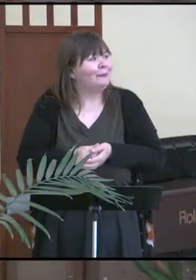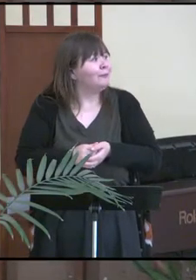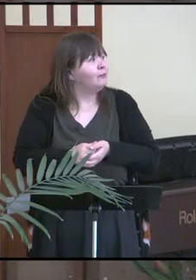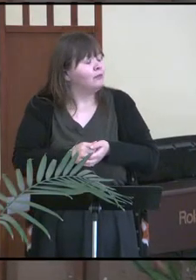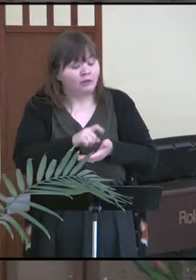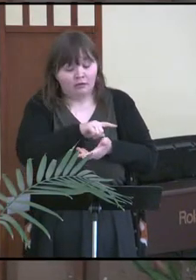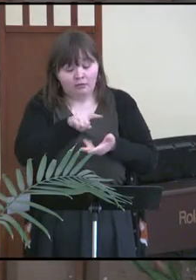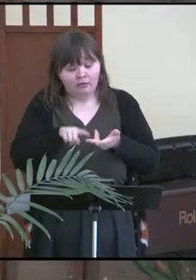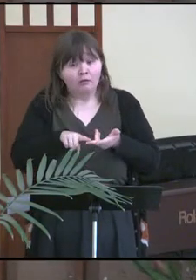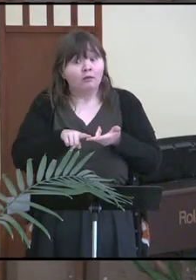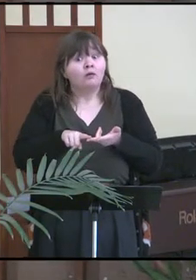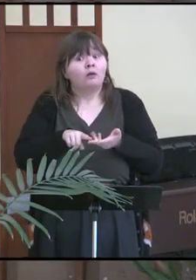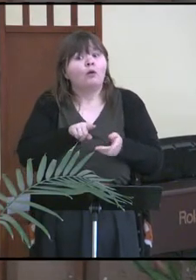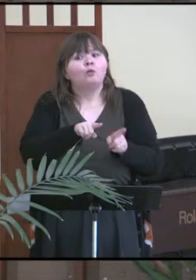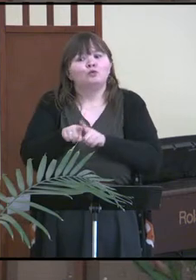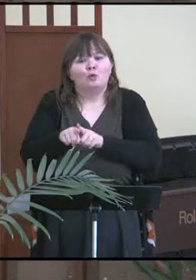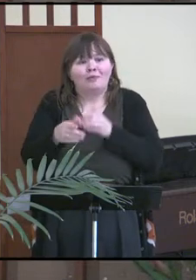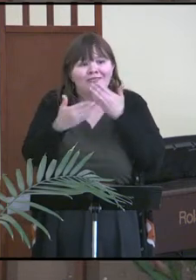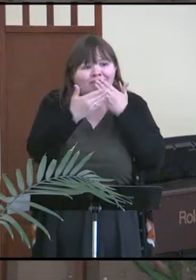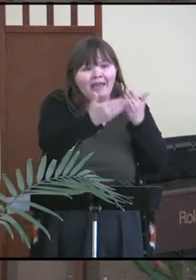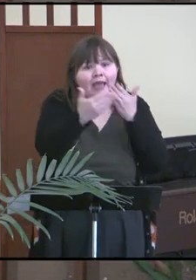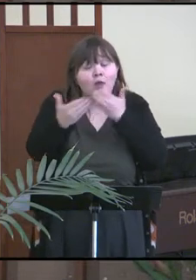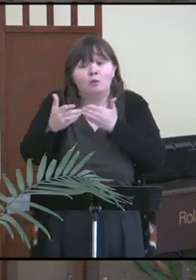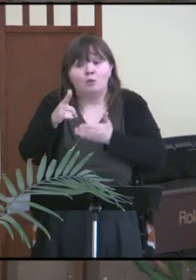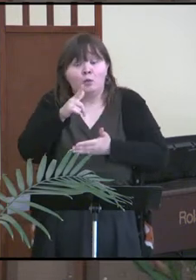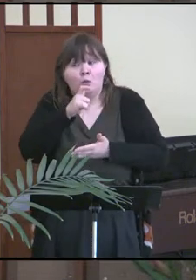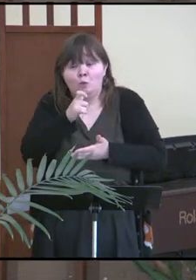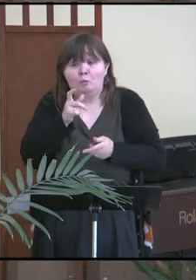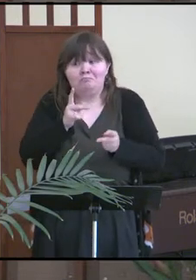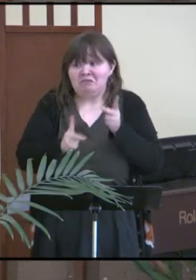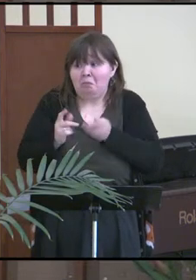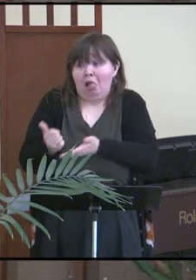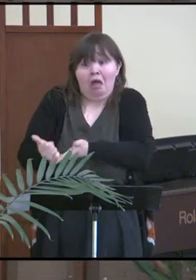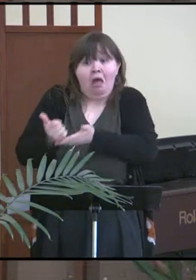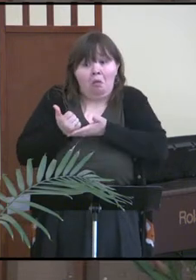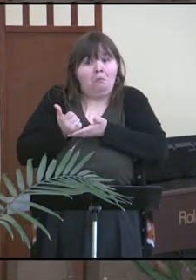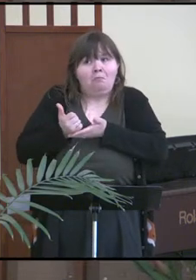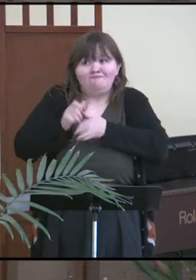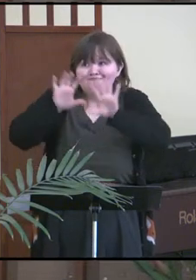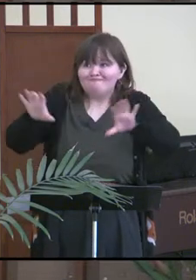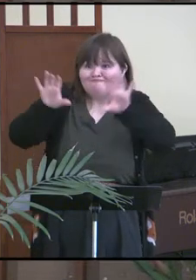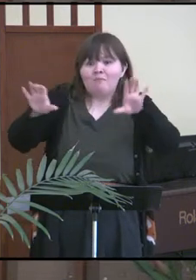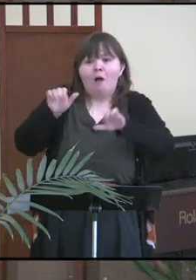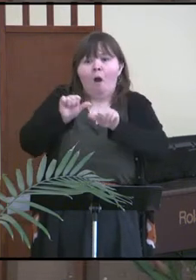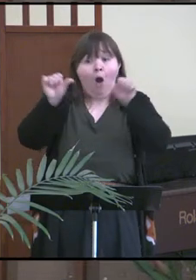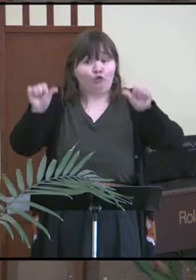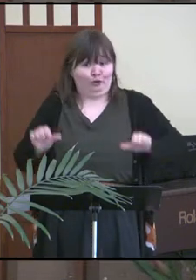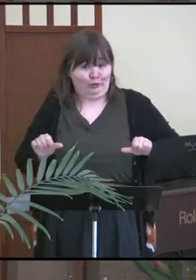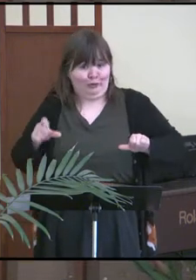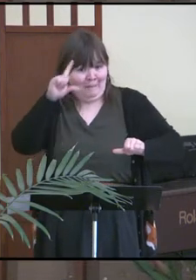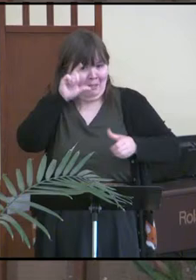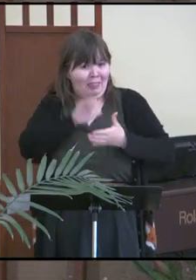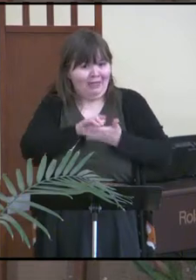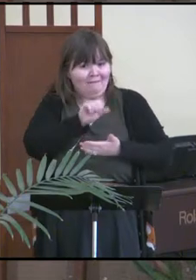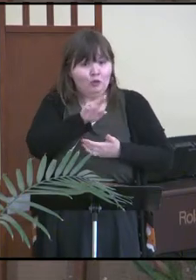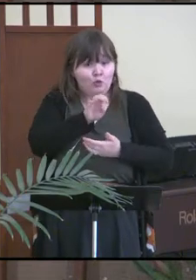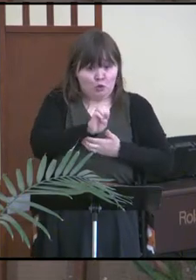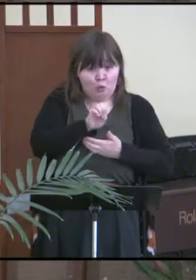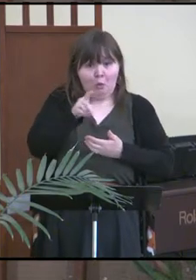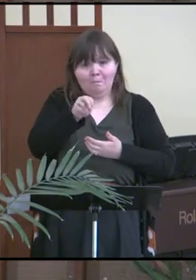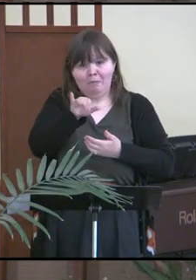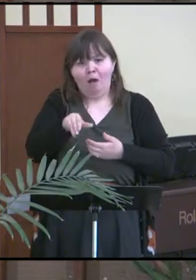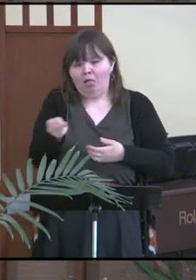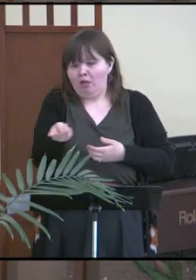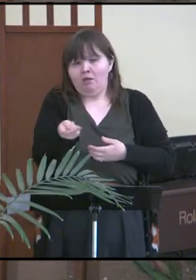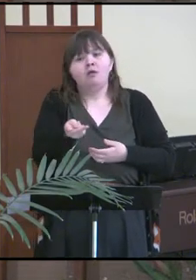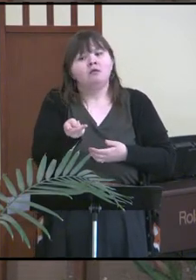do want to say thank you to all who have helped bring this amazing altar to us today. I believe that was Sue and Polly helped to do